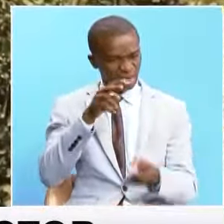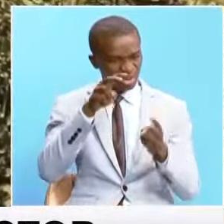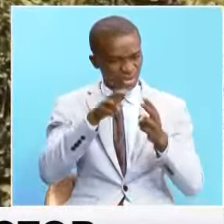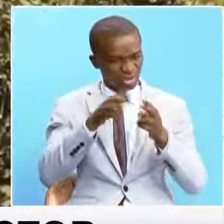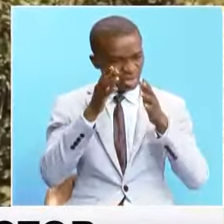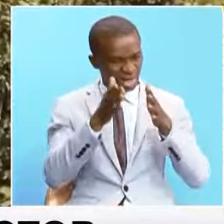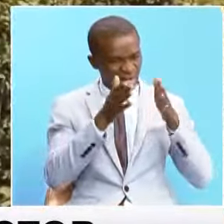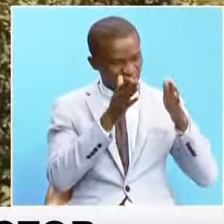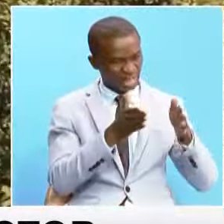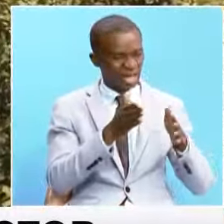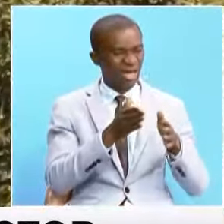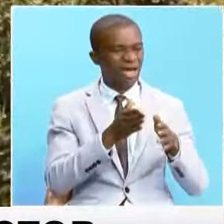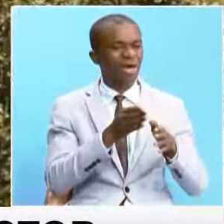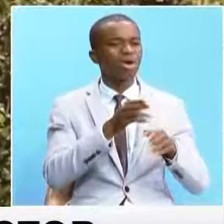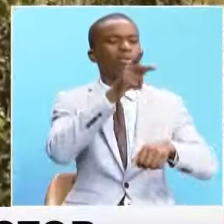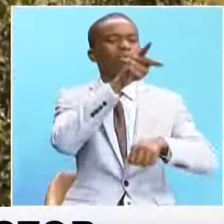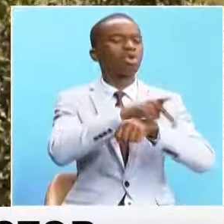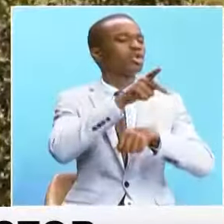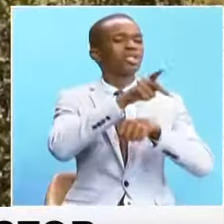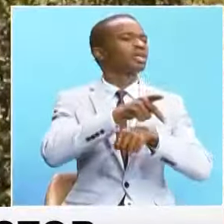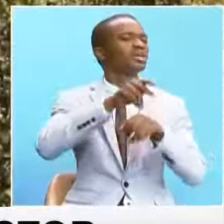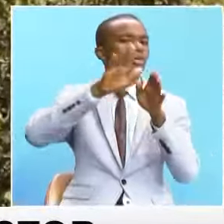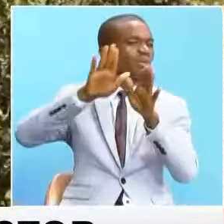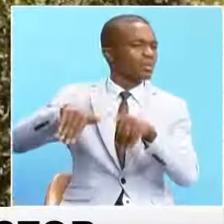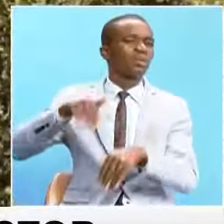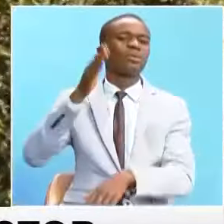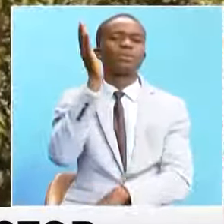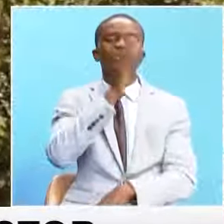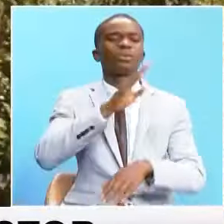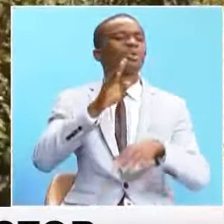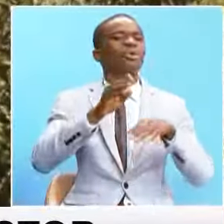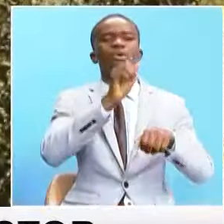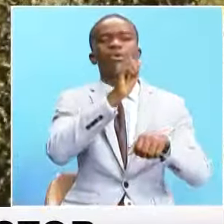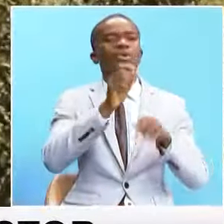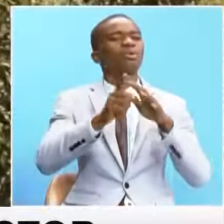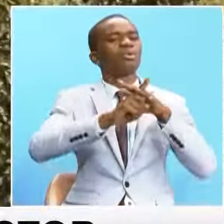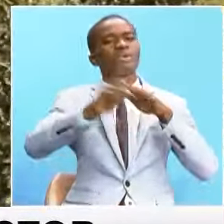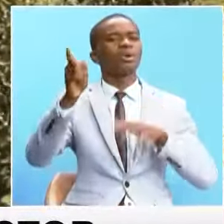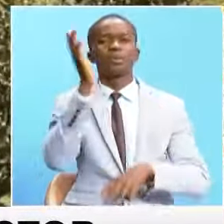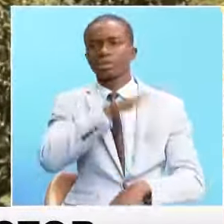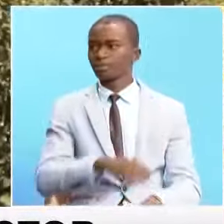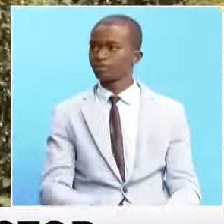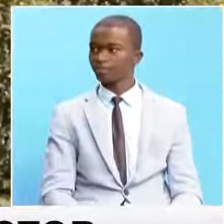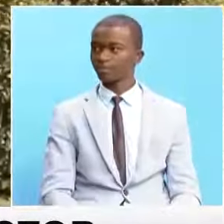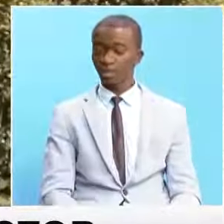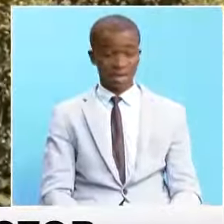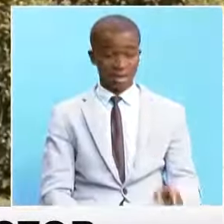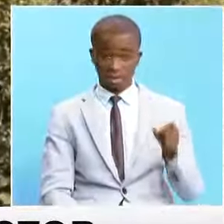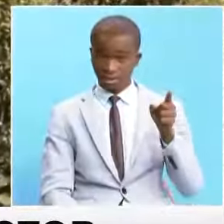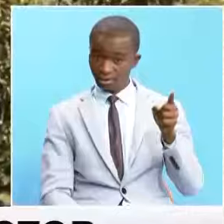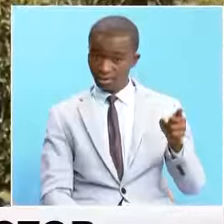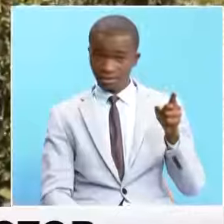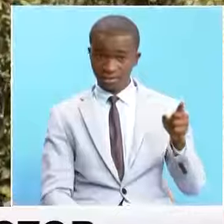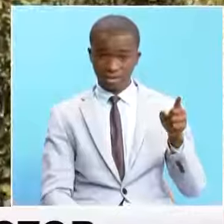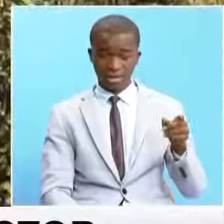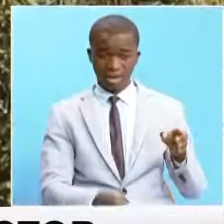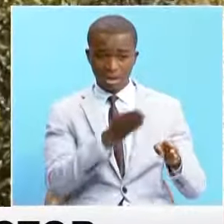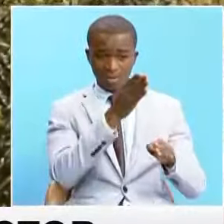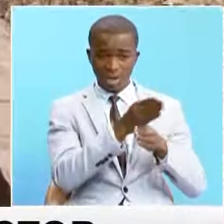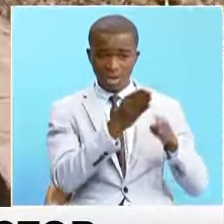it's not good for the contractor to abandon this contract because the government, they have,